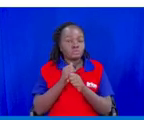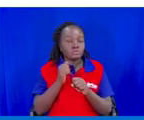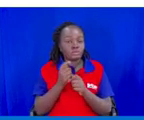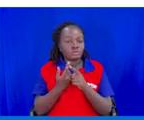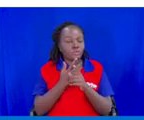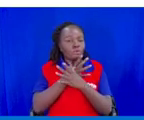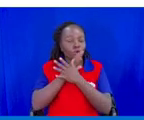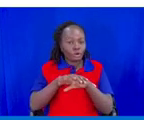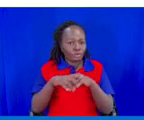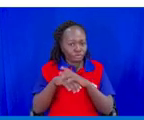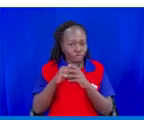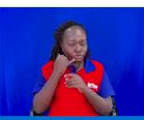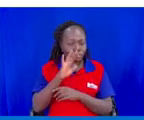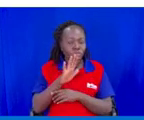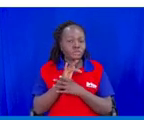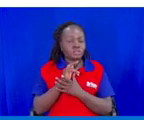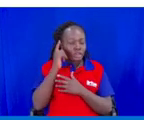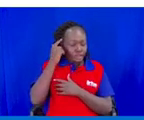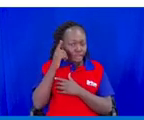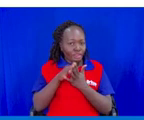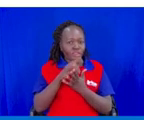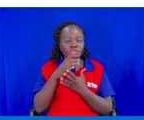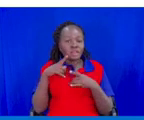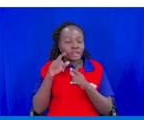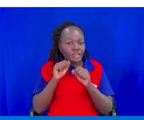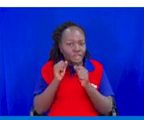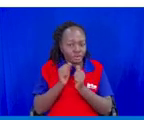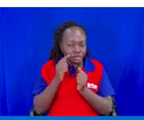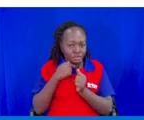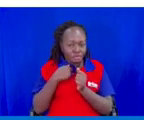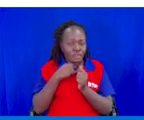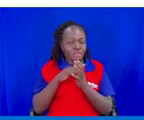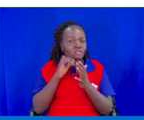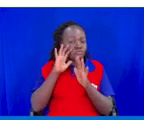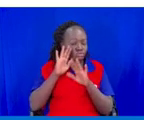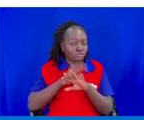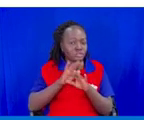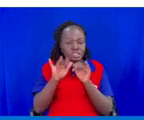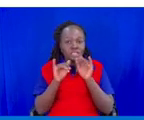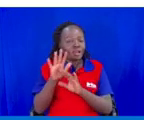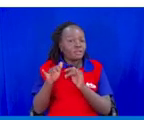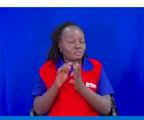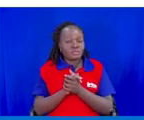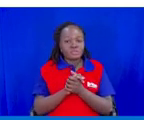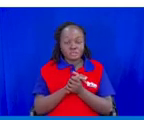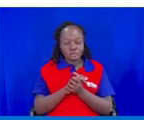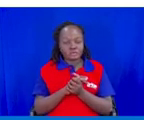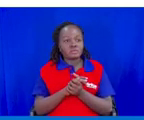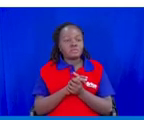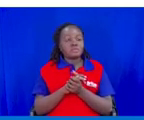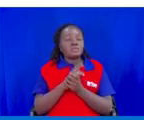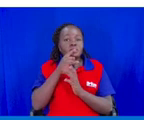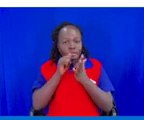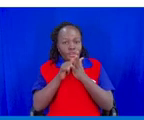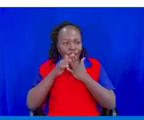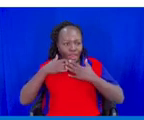agree with me, unit holders, that is a good step. It is a good innovation. It is less phone calls, less physical